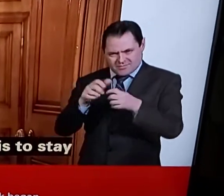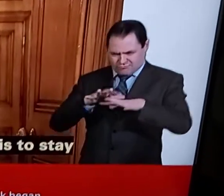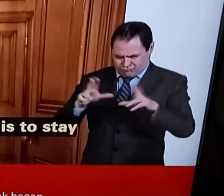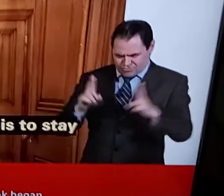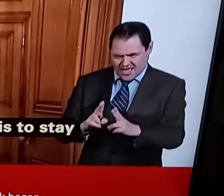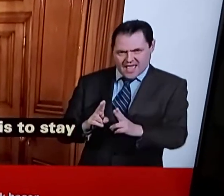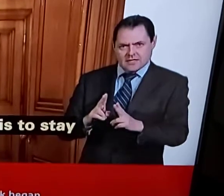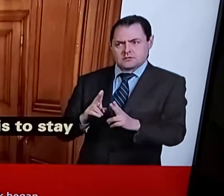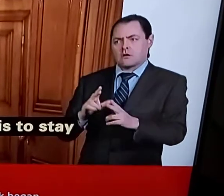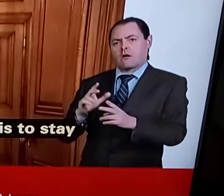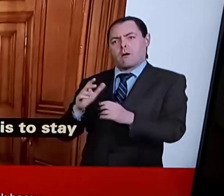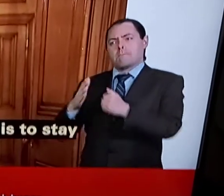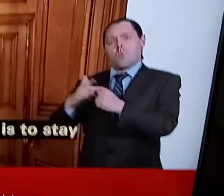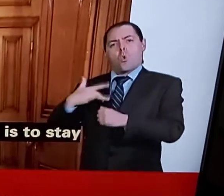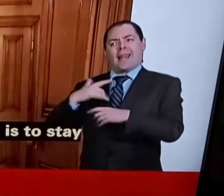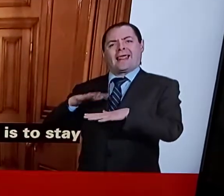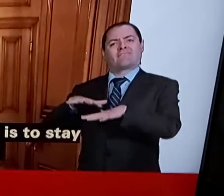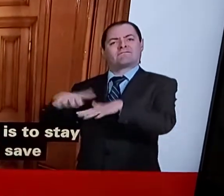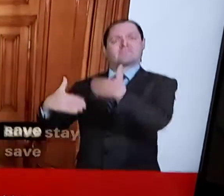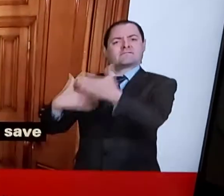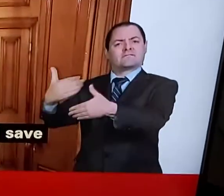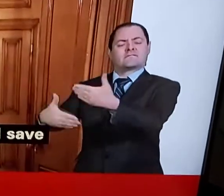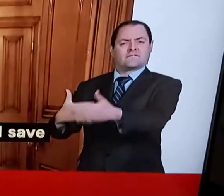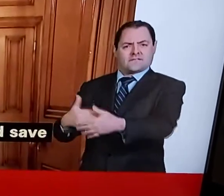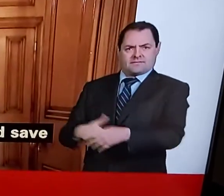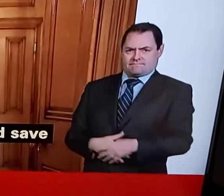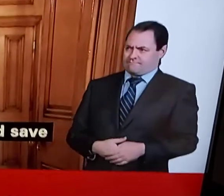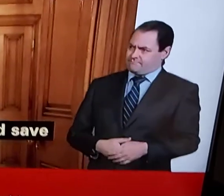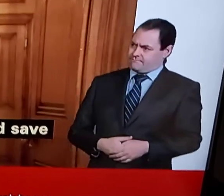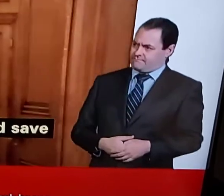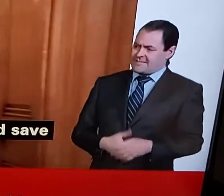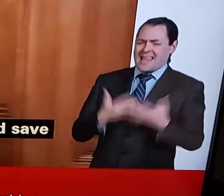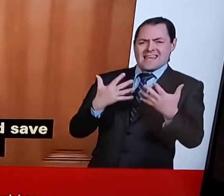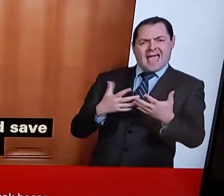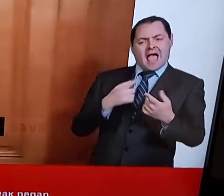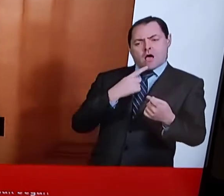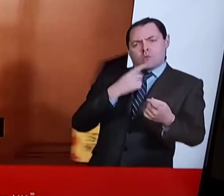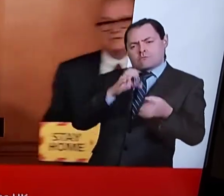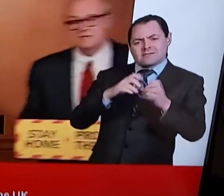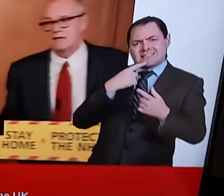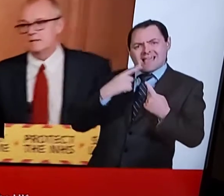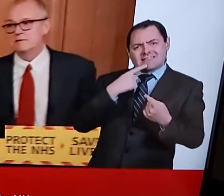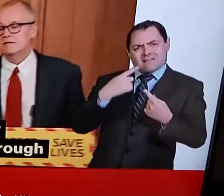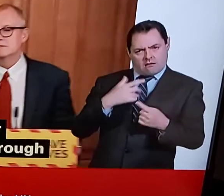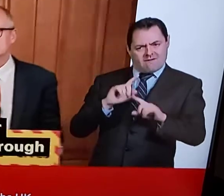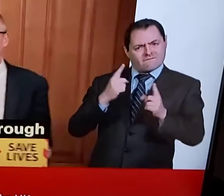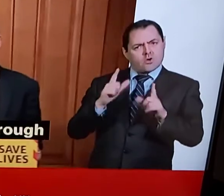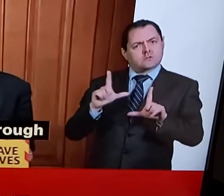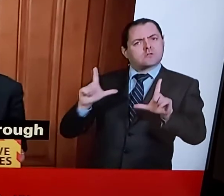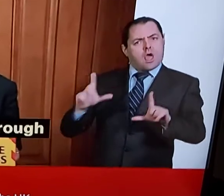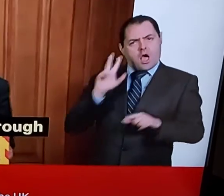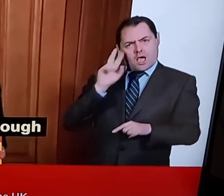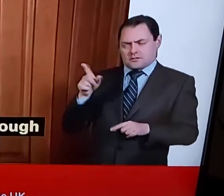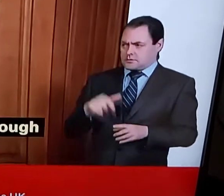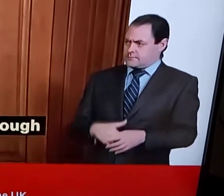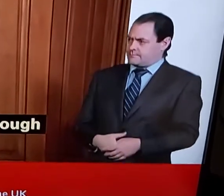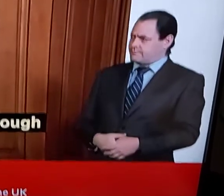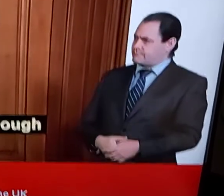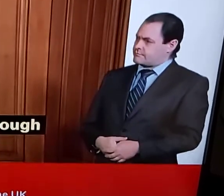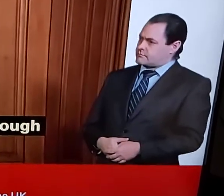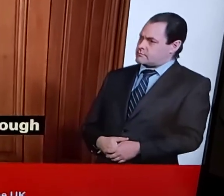now turn to Sir Patrick, who I think will talk us through some of the data. Thank you very much. Can I have the first slide, please?